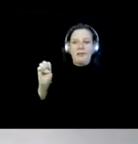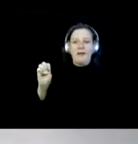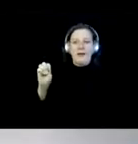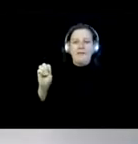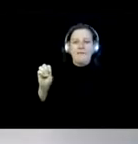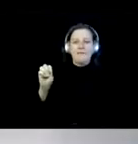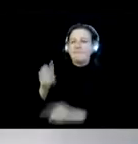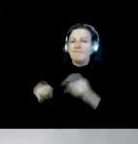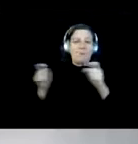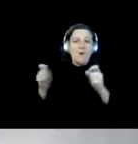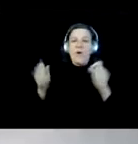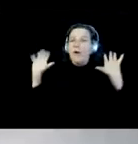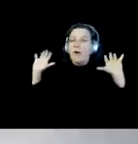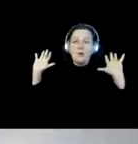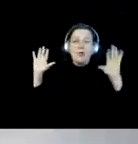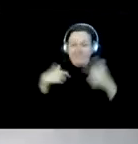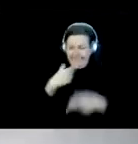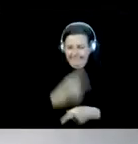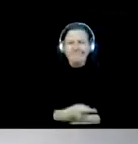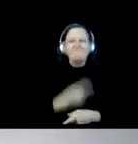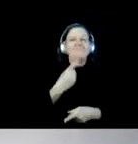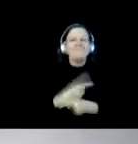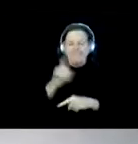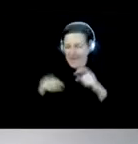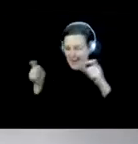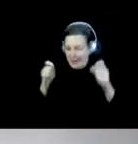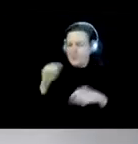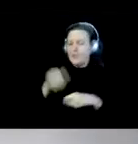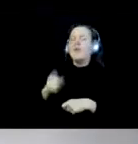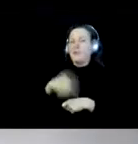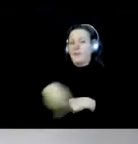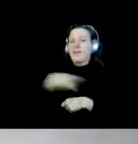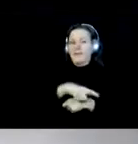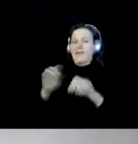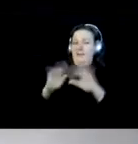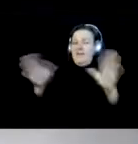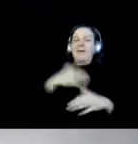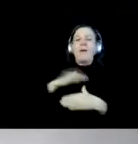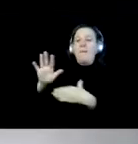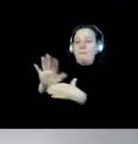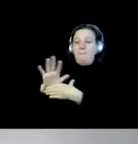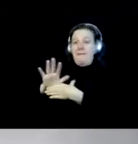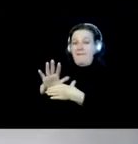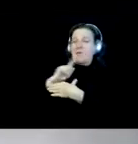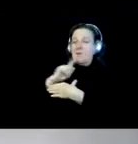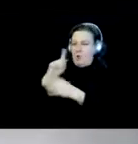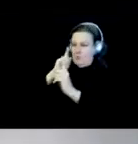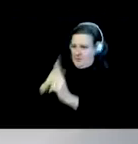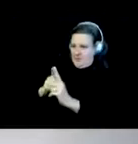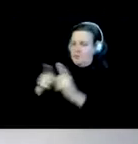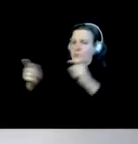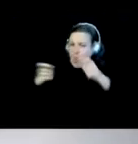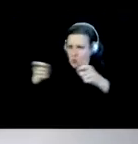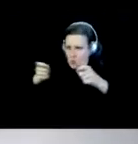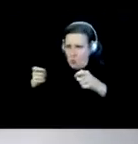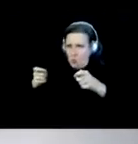control. Yeah. Which I'm sure you can tell, like, my videos are a lot about like controlling